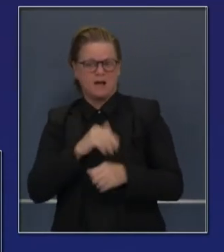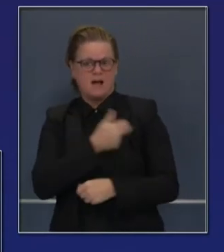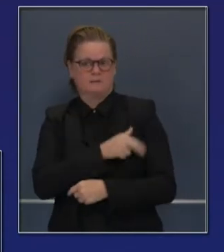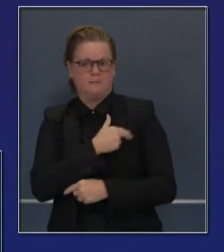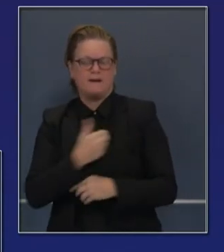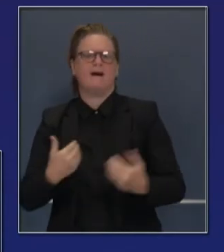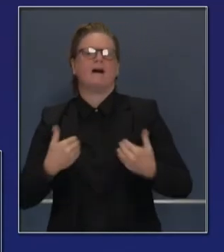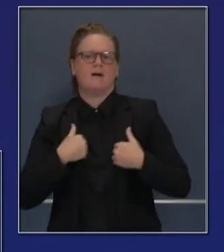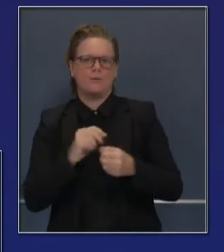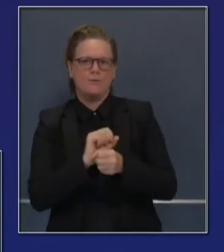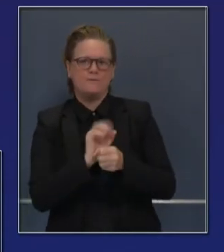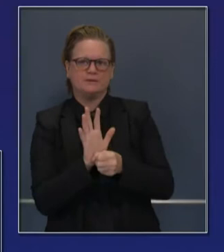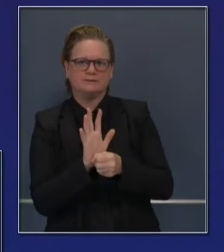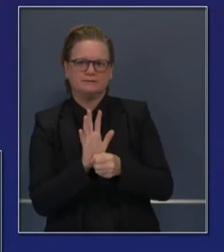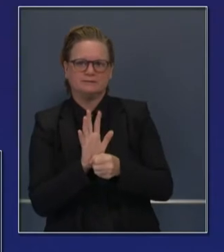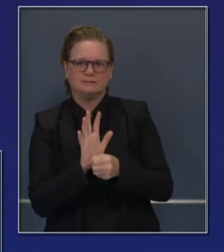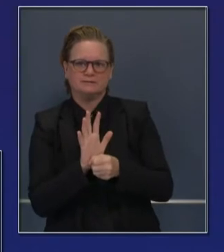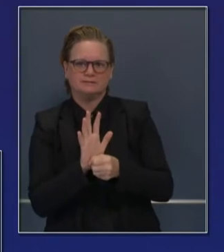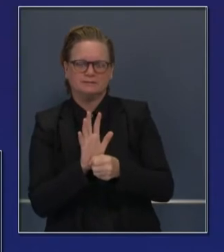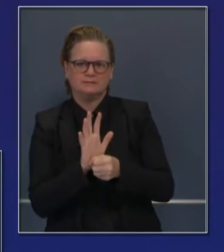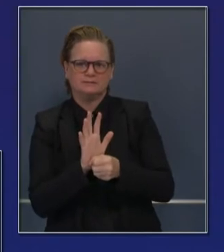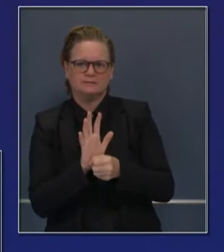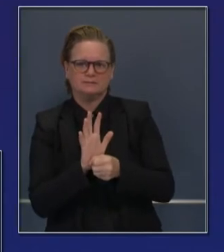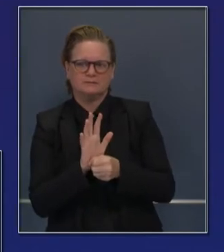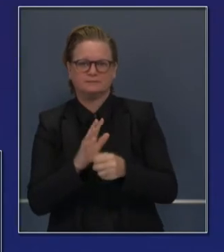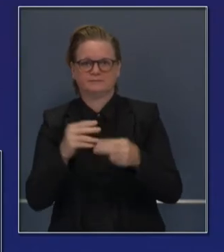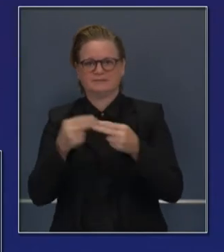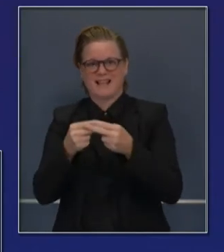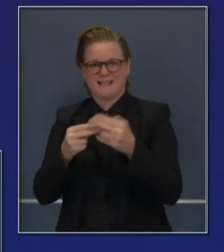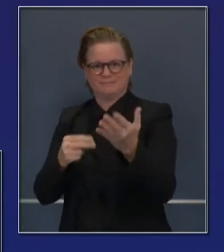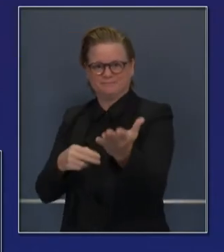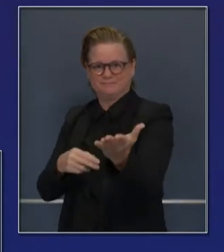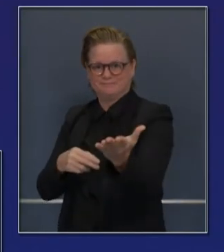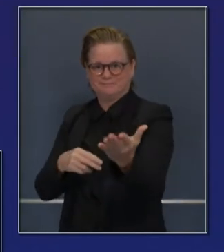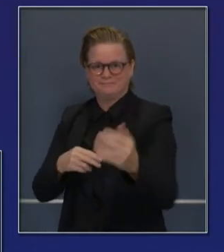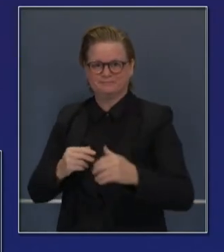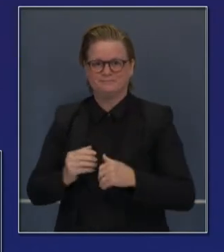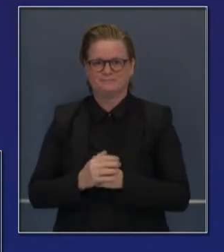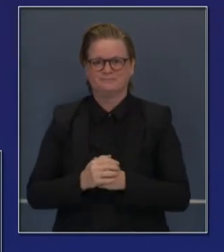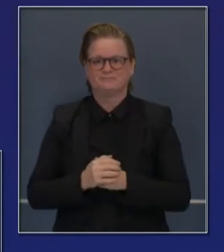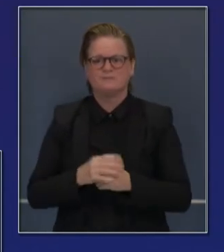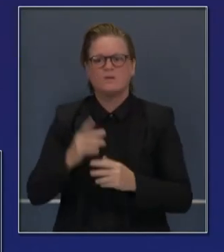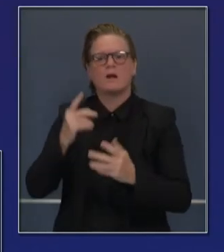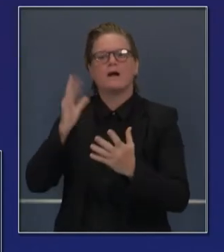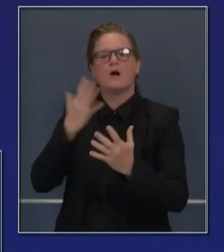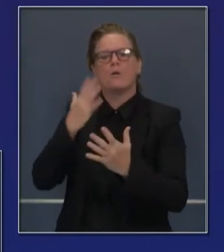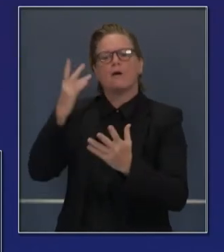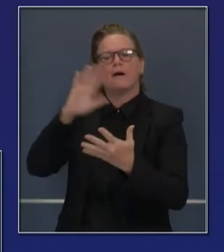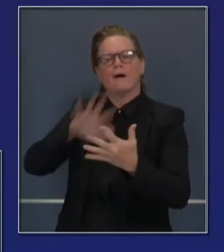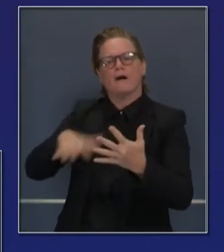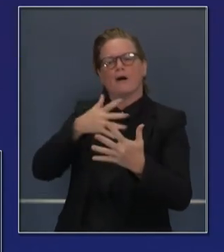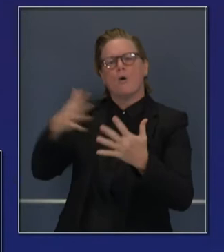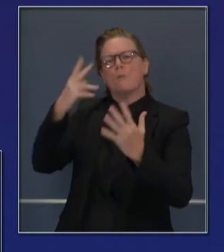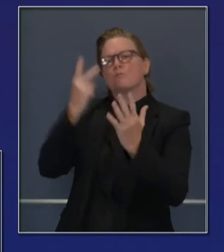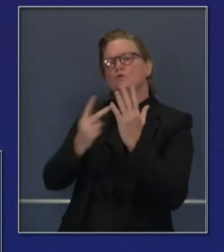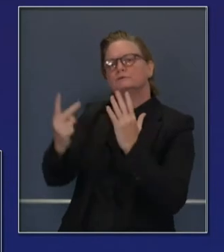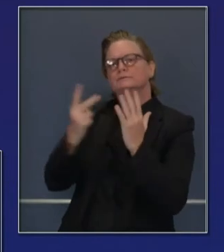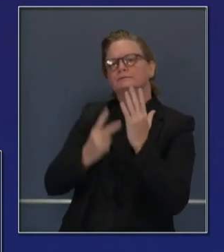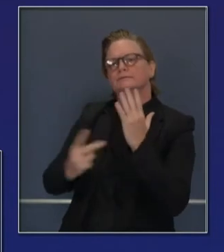and then I wanted to socialize with you externally. And that's our projections moving forward. So as I